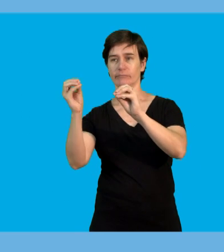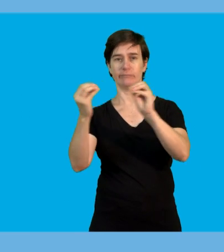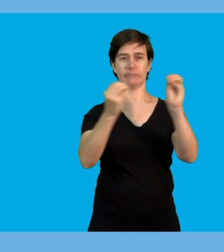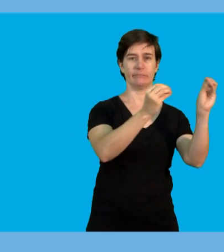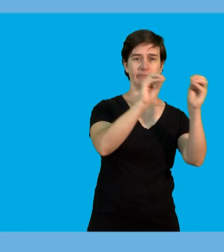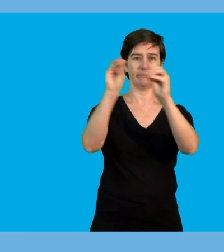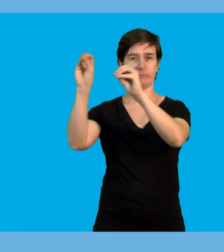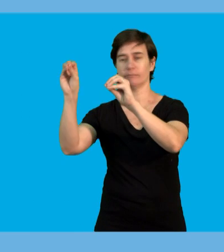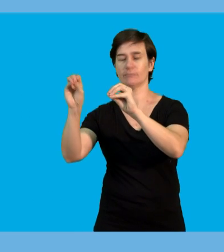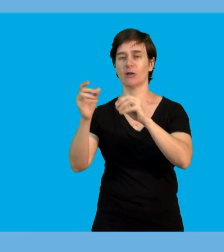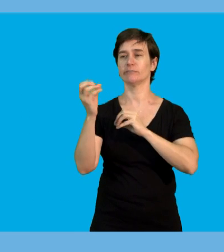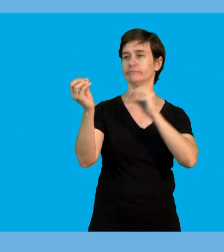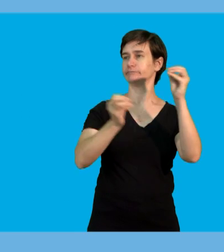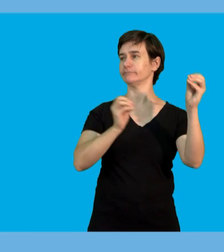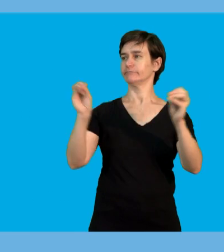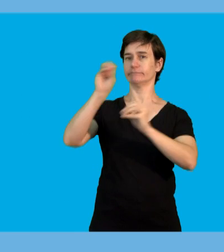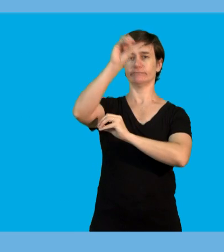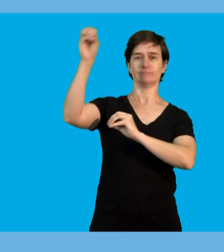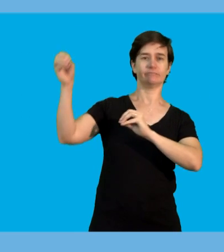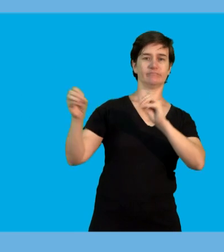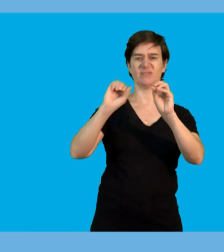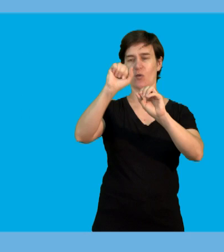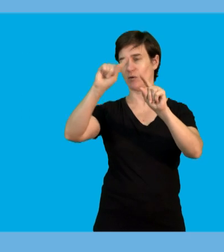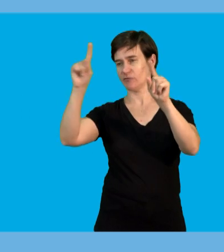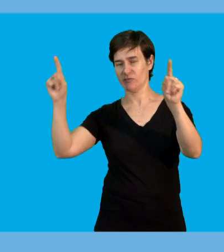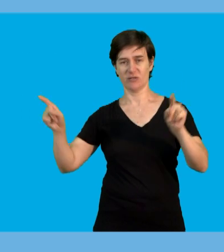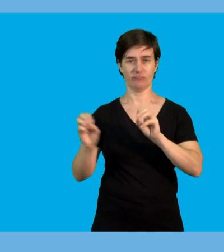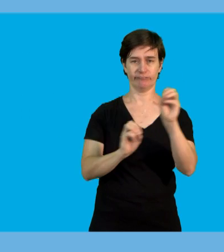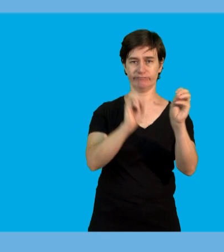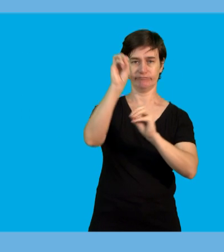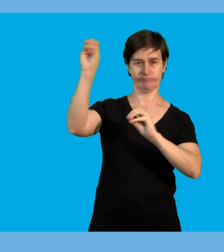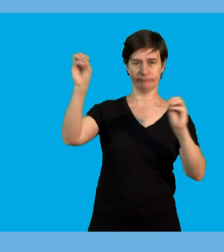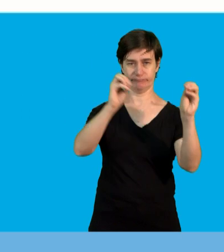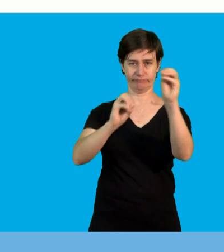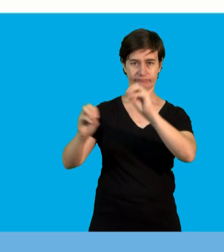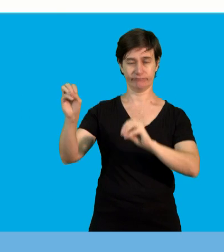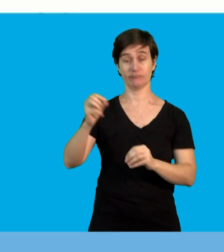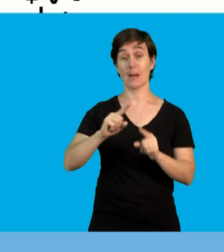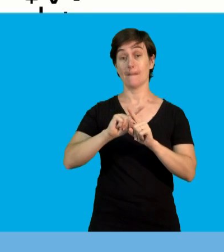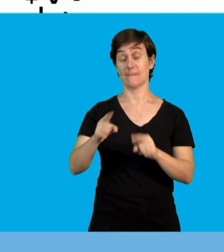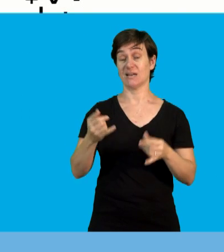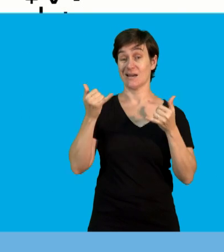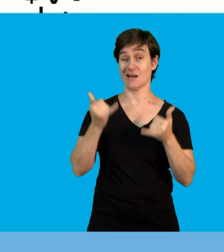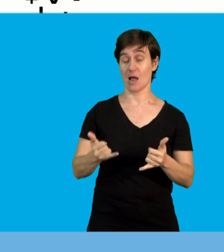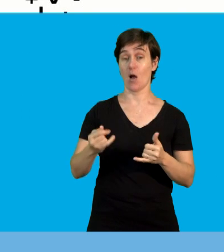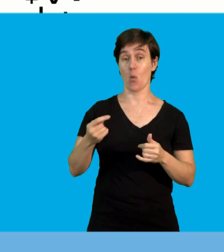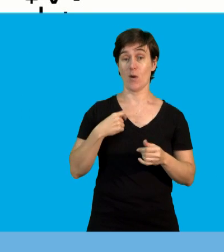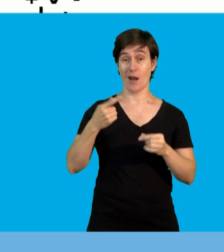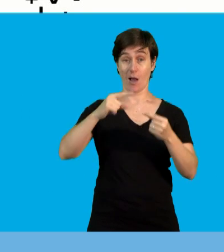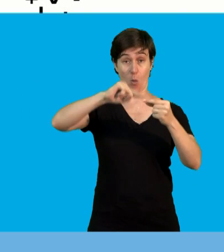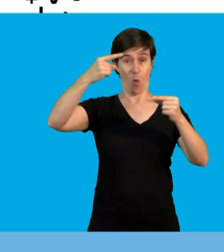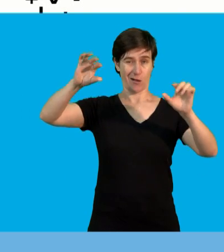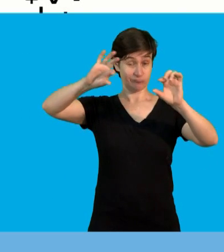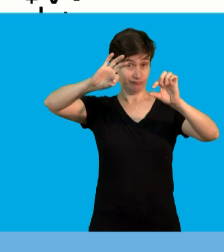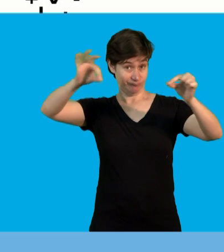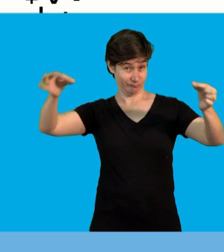specific direction in which these electrons are drifting towards. However, if now you start to build a